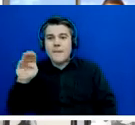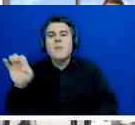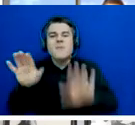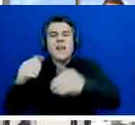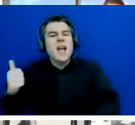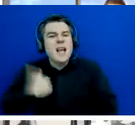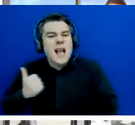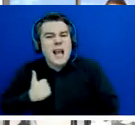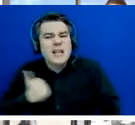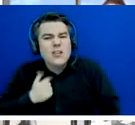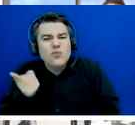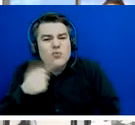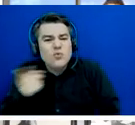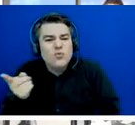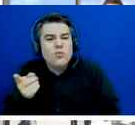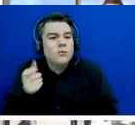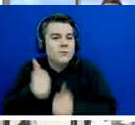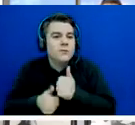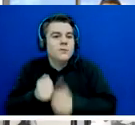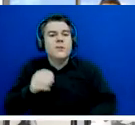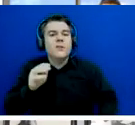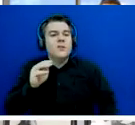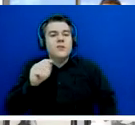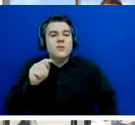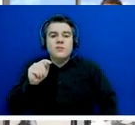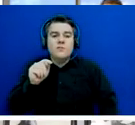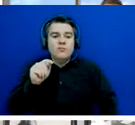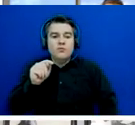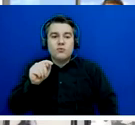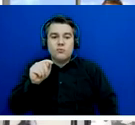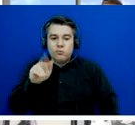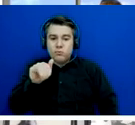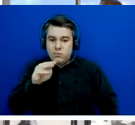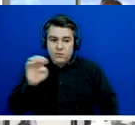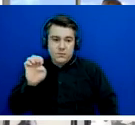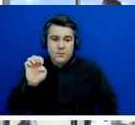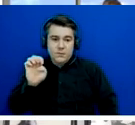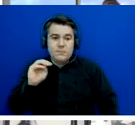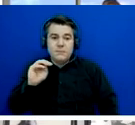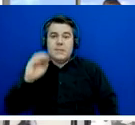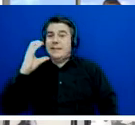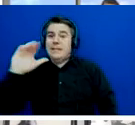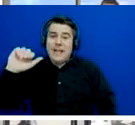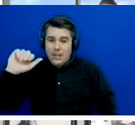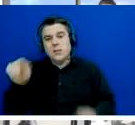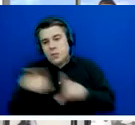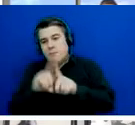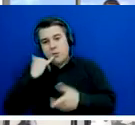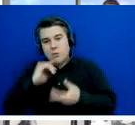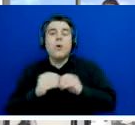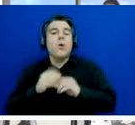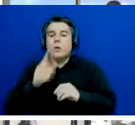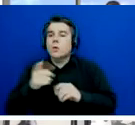for our Canadian ambassadors, text train CA to the same number. And what that's going to do is you'll start receiving automated